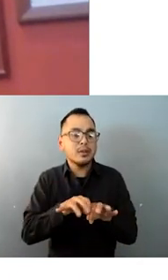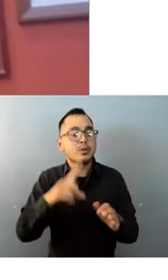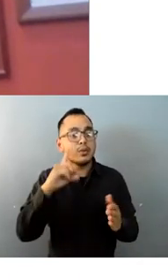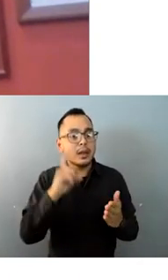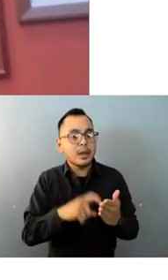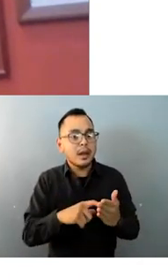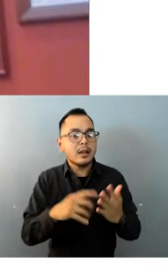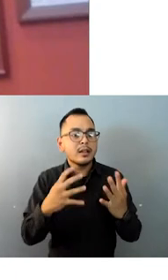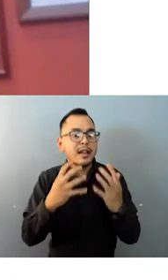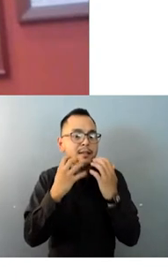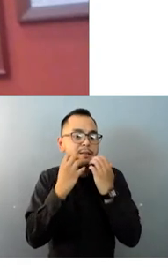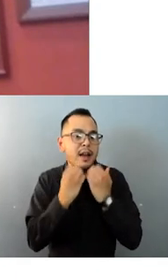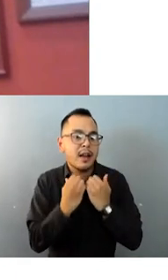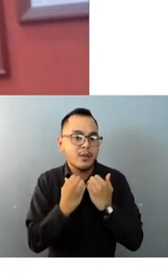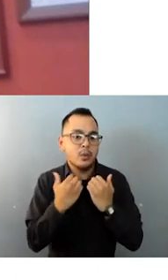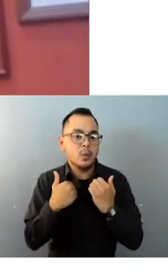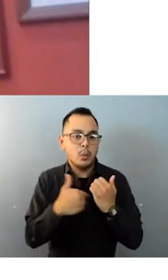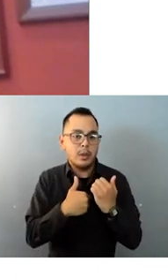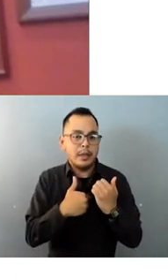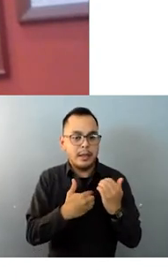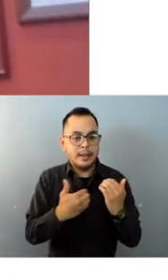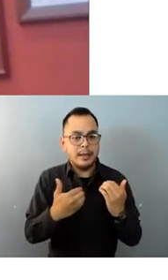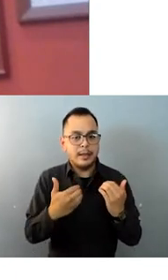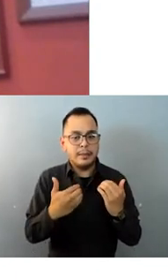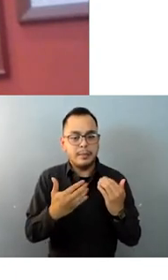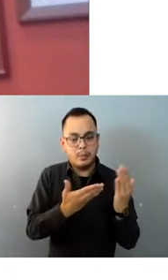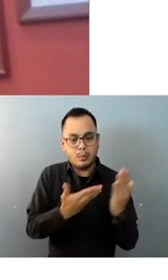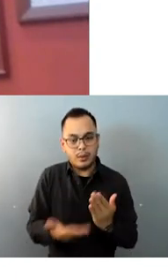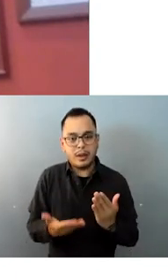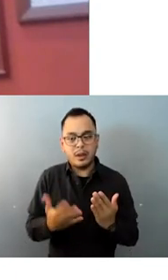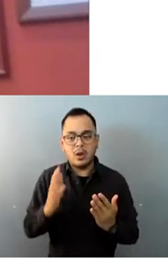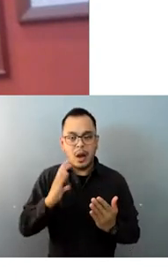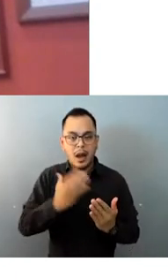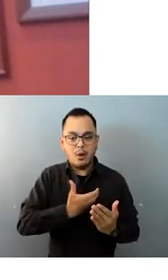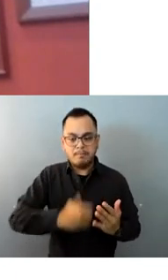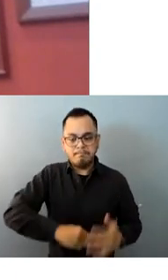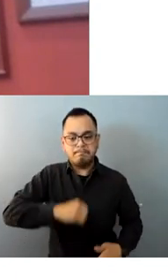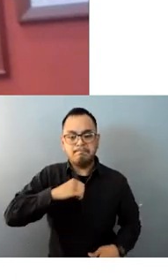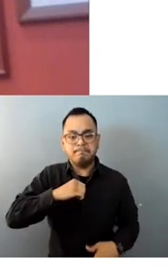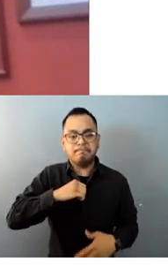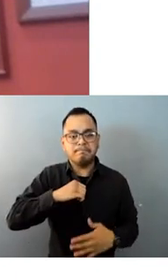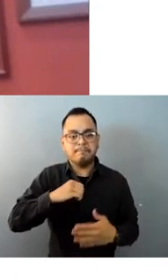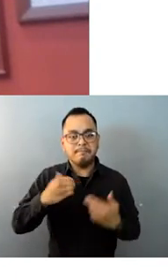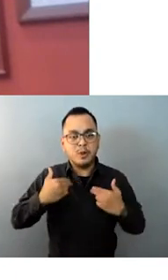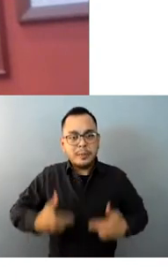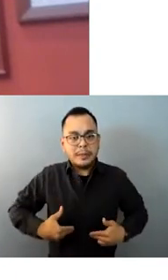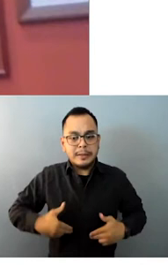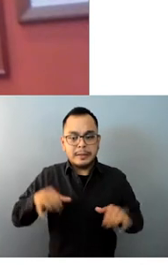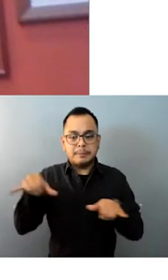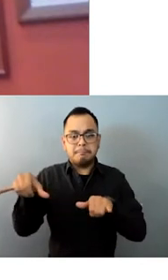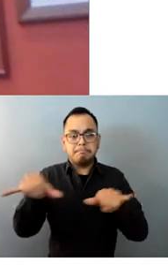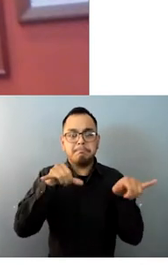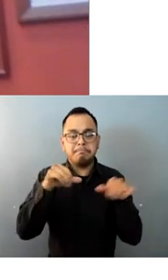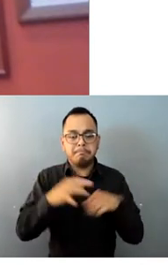the value that we all bring, the dignity that we have as human beings. And,